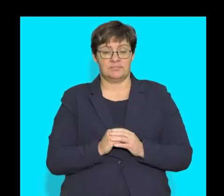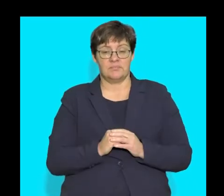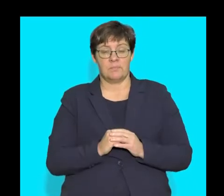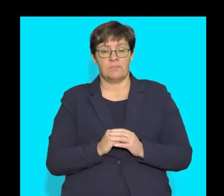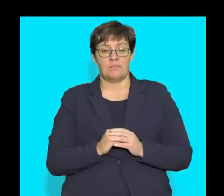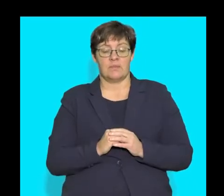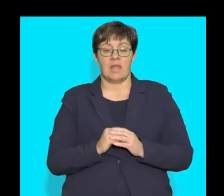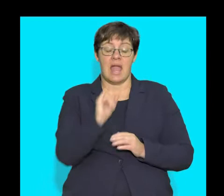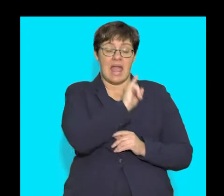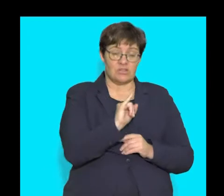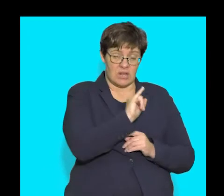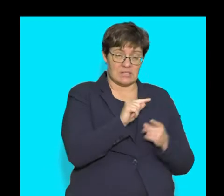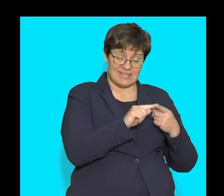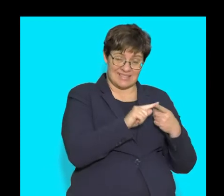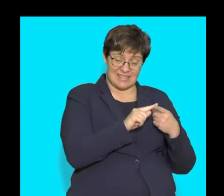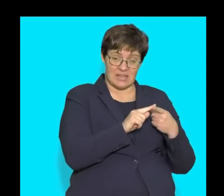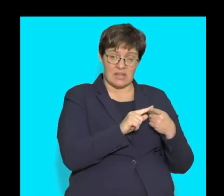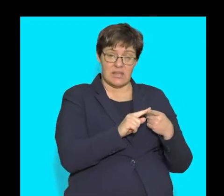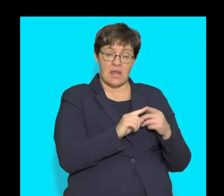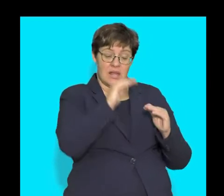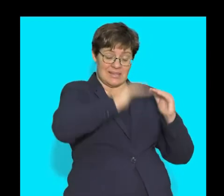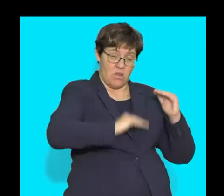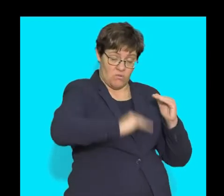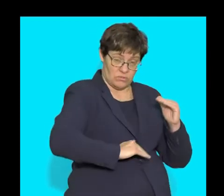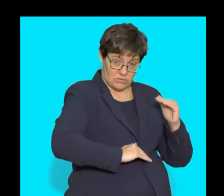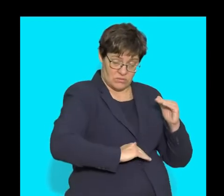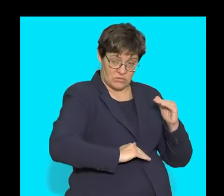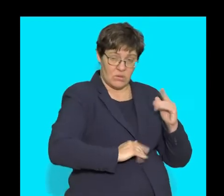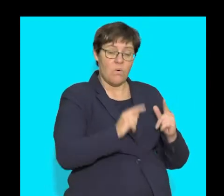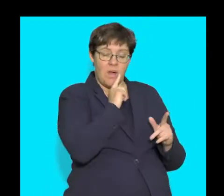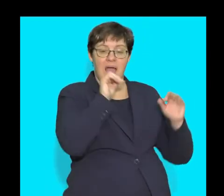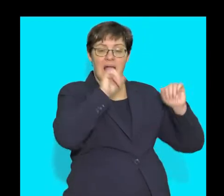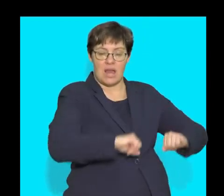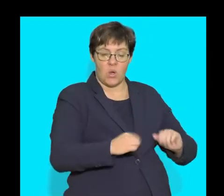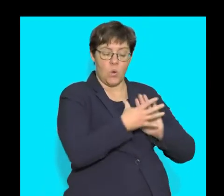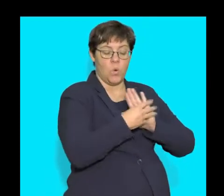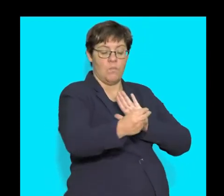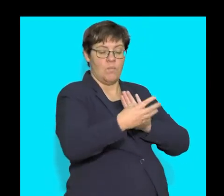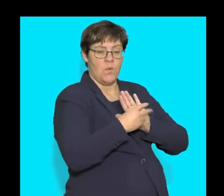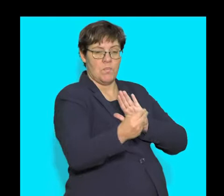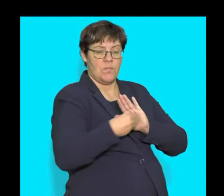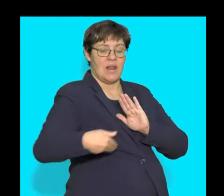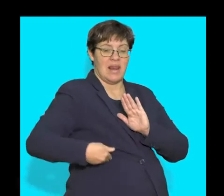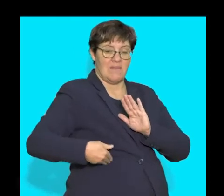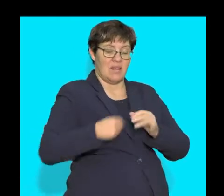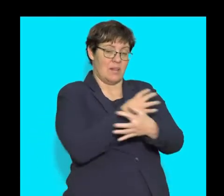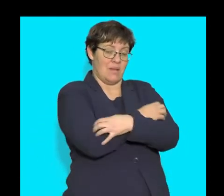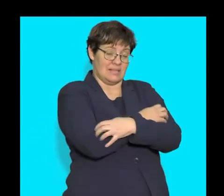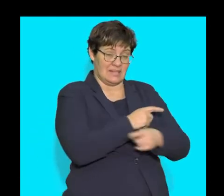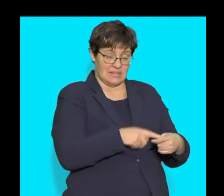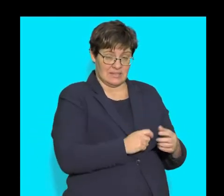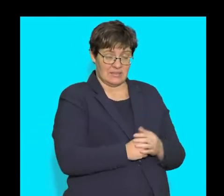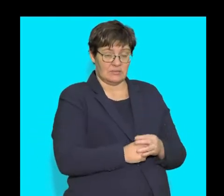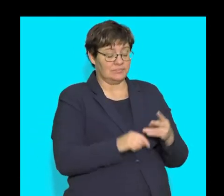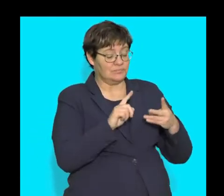concentrations. Insulin helps to bring the blood glucose levels down by allowing it to be absorbed in the